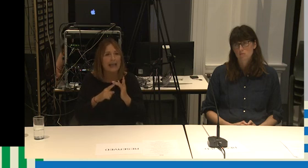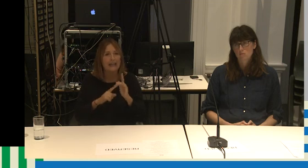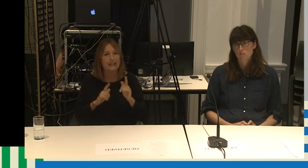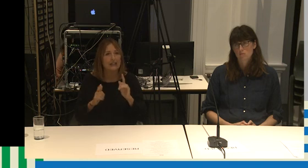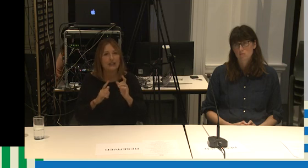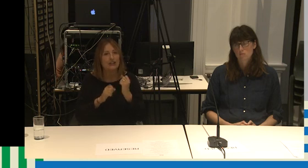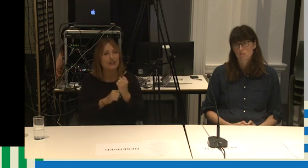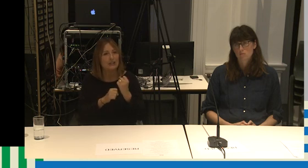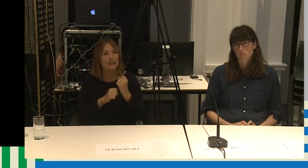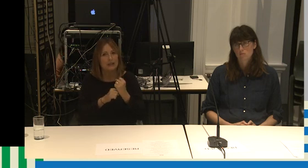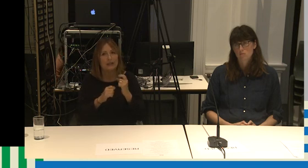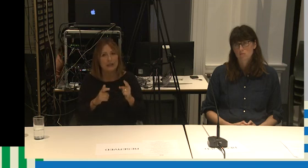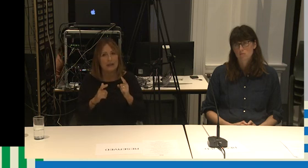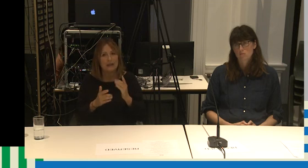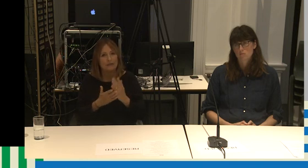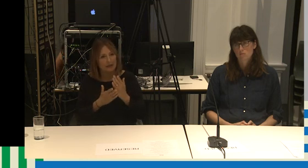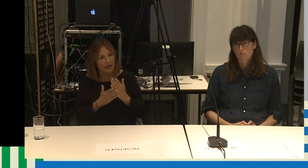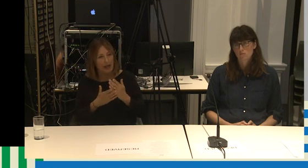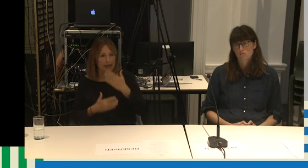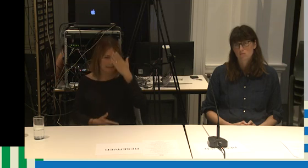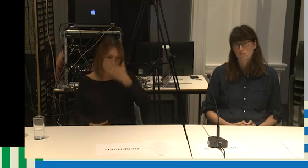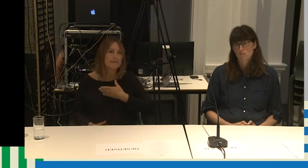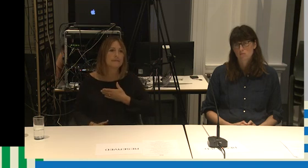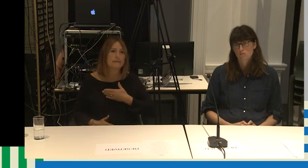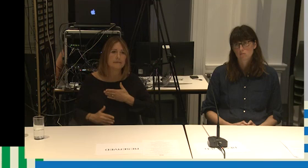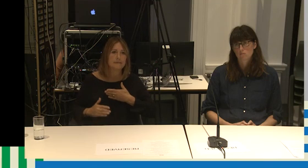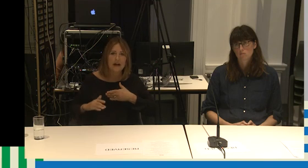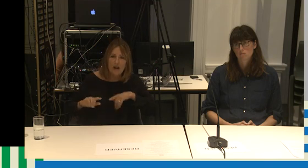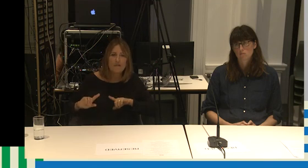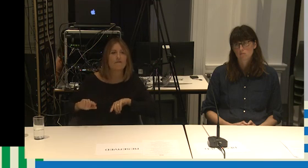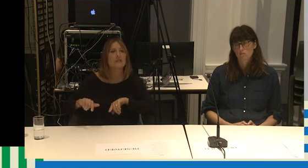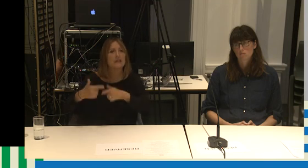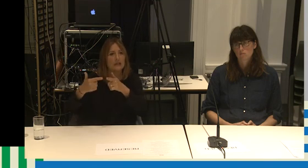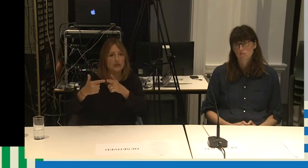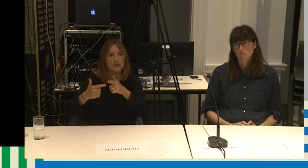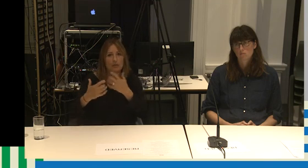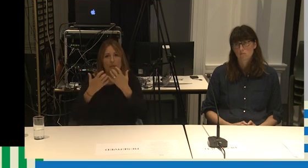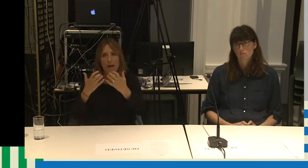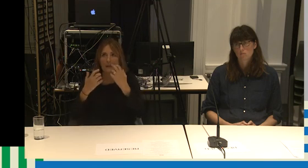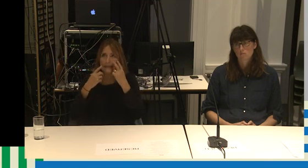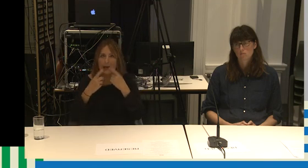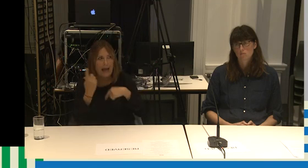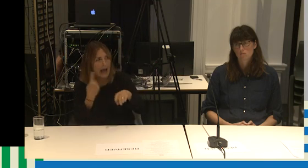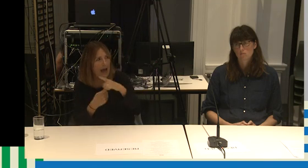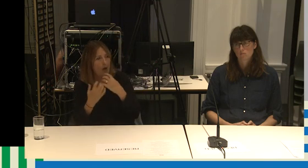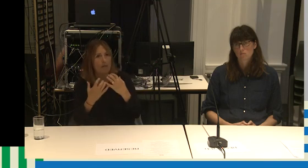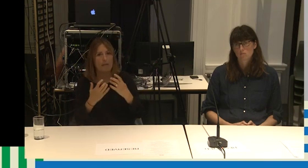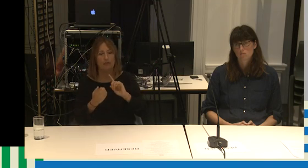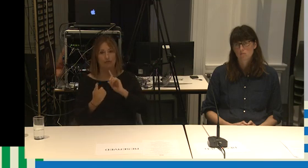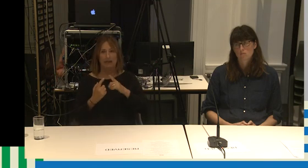thing, which is like playing a deadpan confrontation towards the public and seeing how they react to